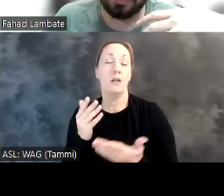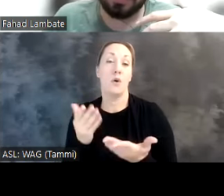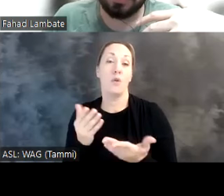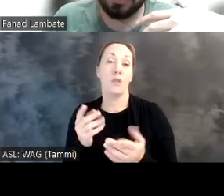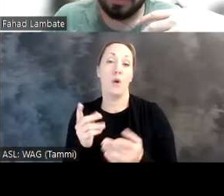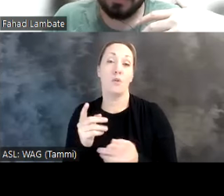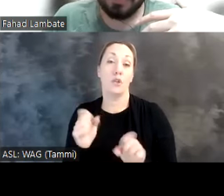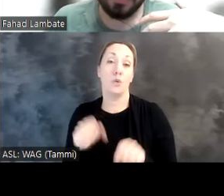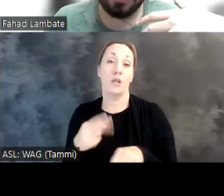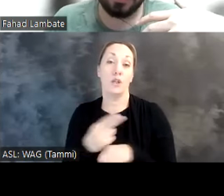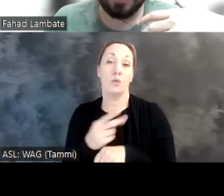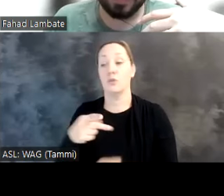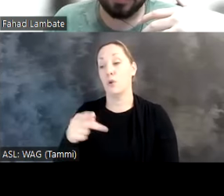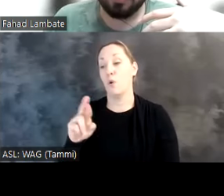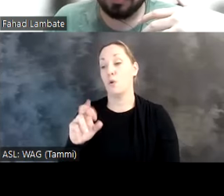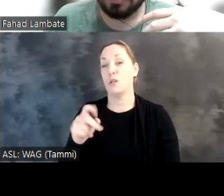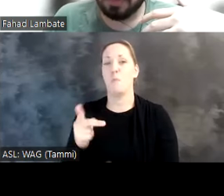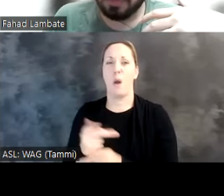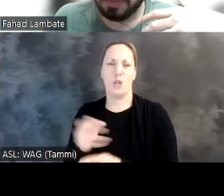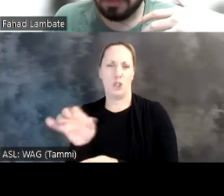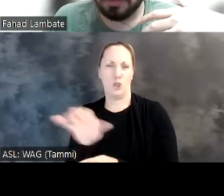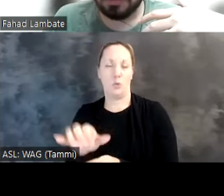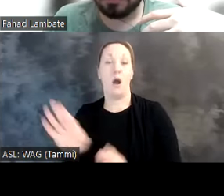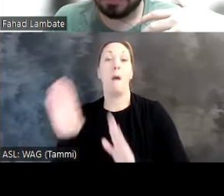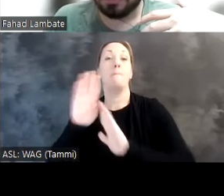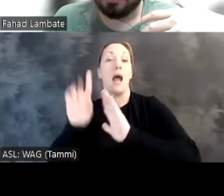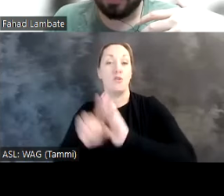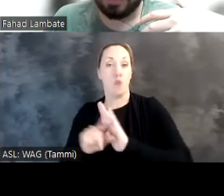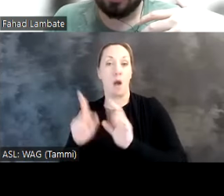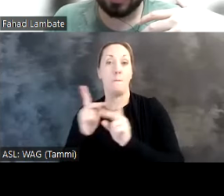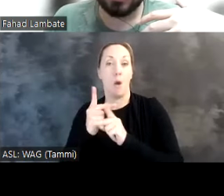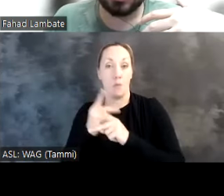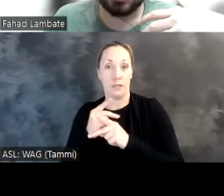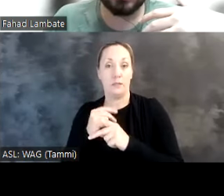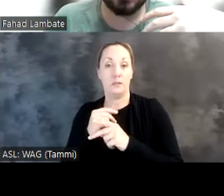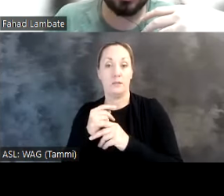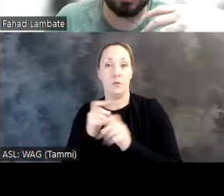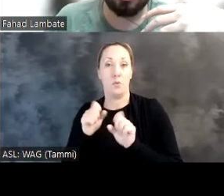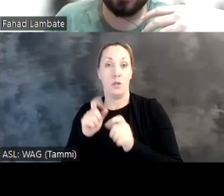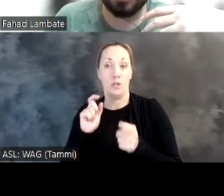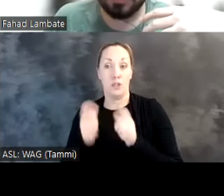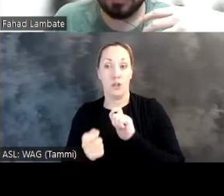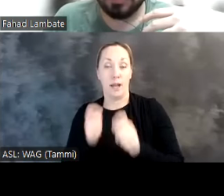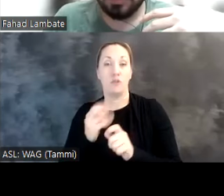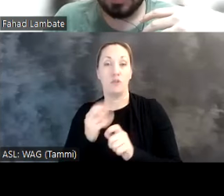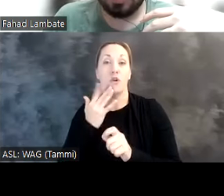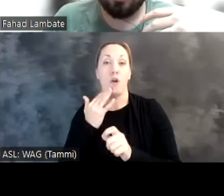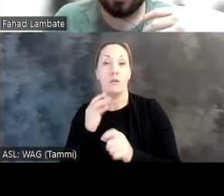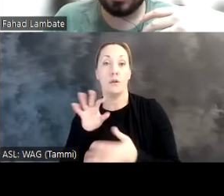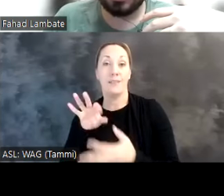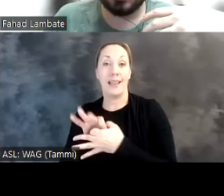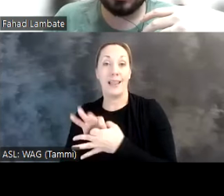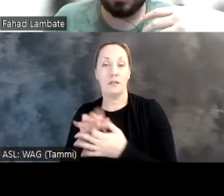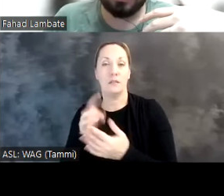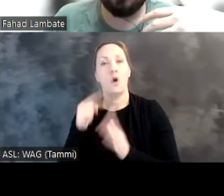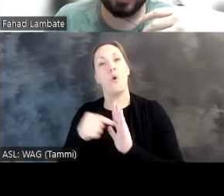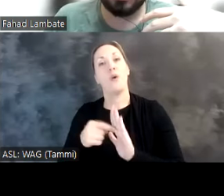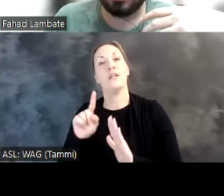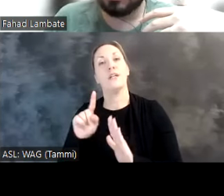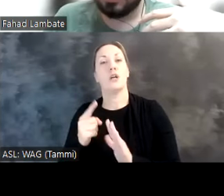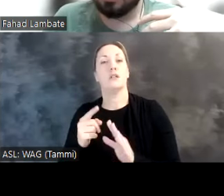as well. The background properties, wherein you can change the color of the link. So if it's just a